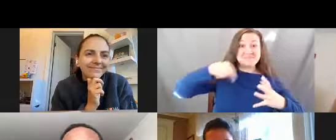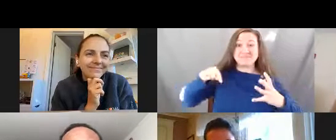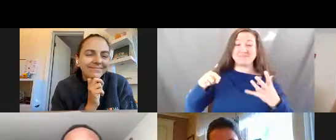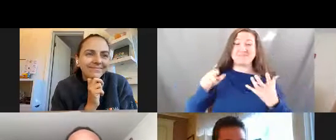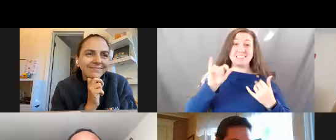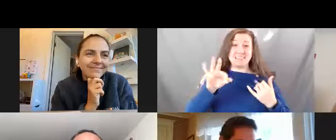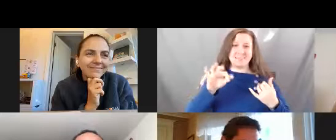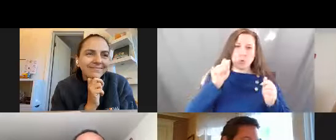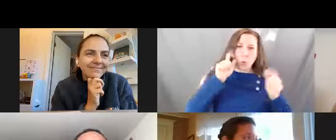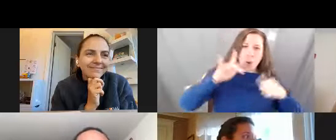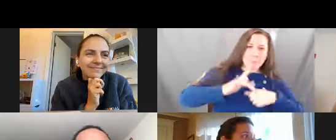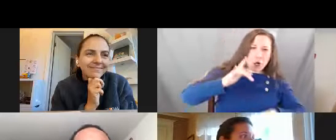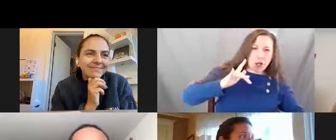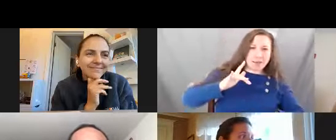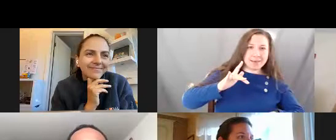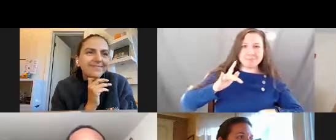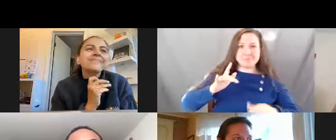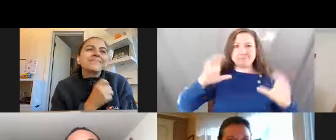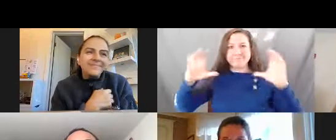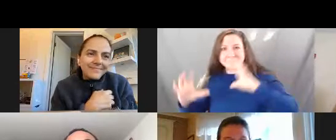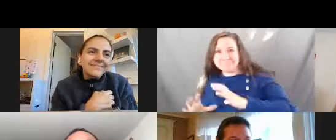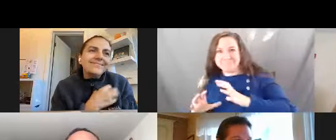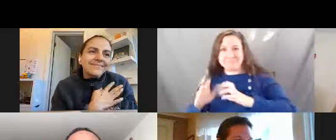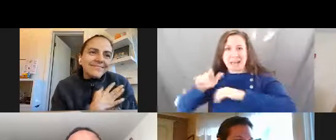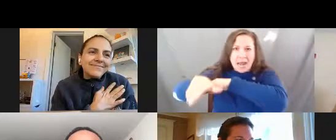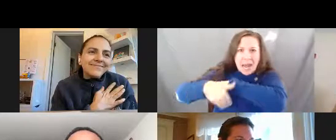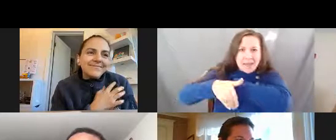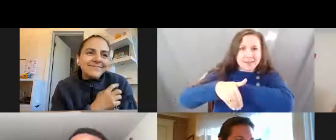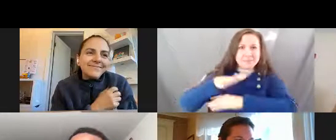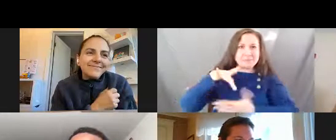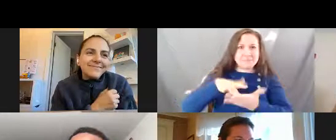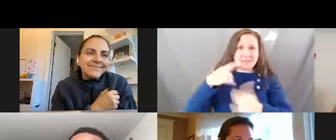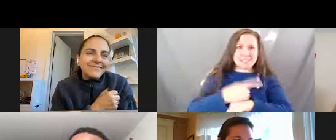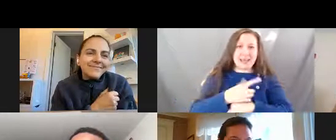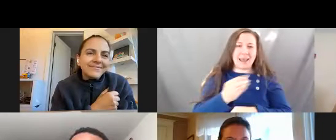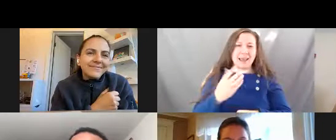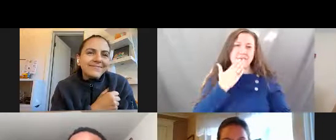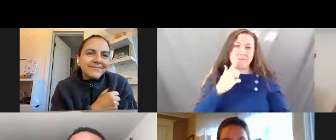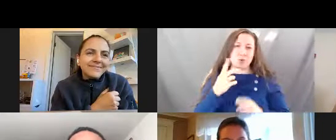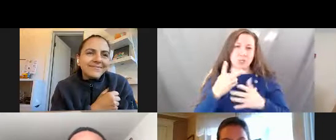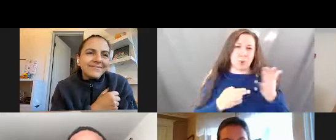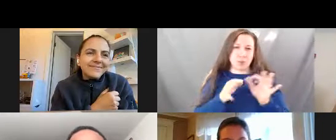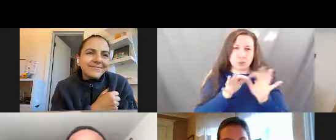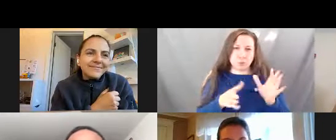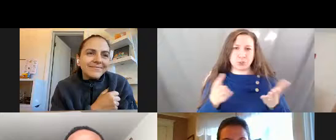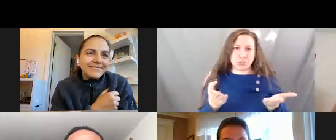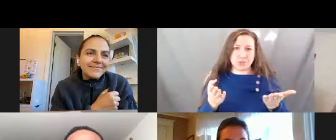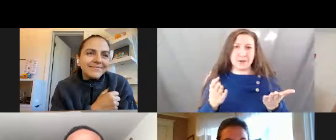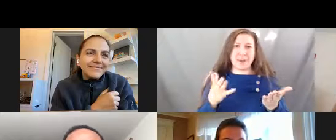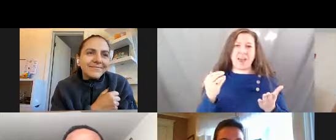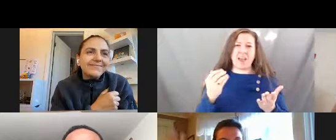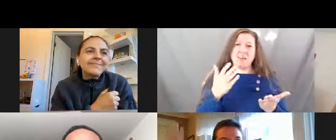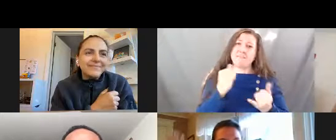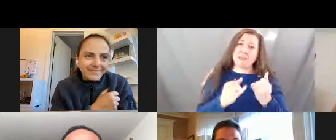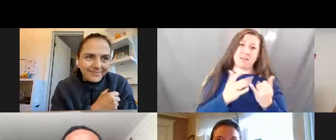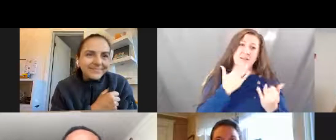up late. Thank you for doing this midday. And thanks to our interpreters as well. And a final thanks to our